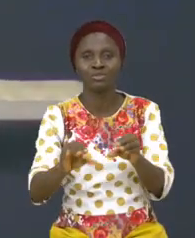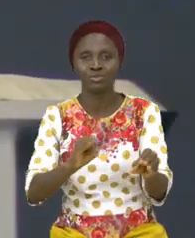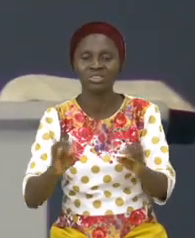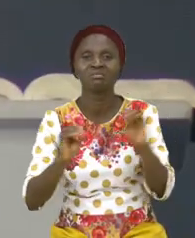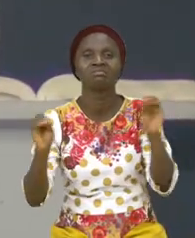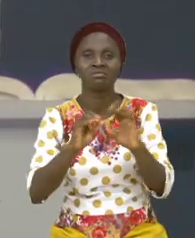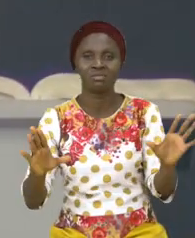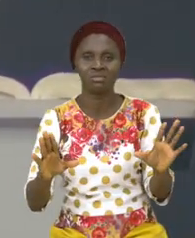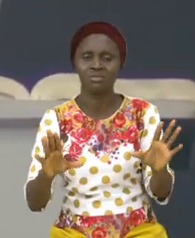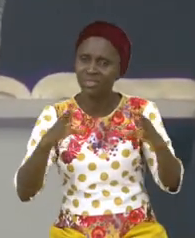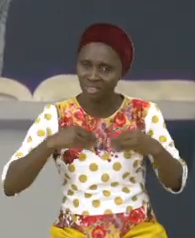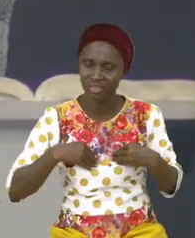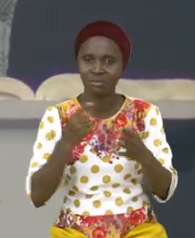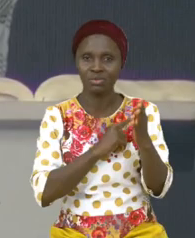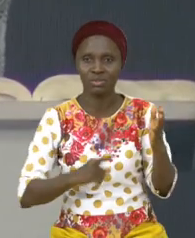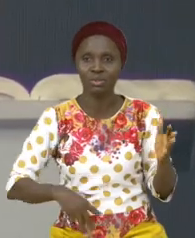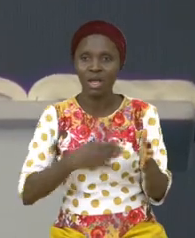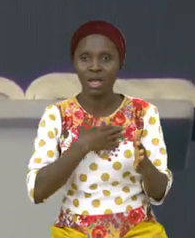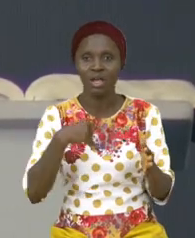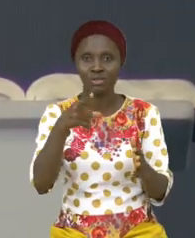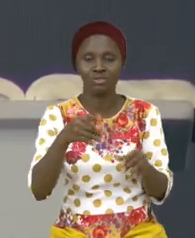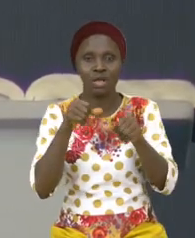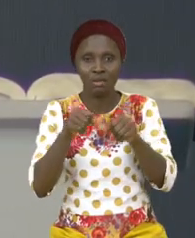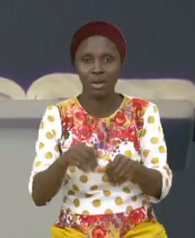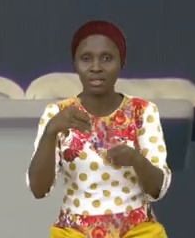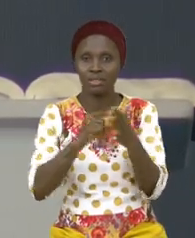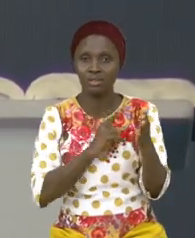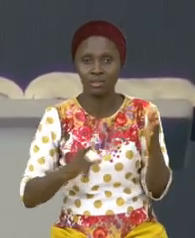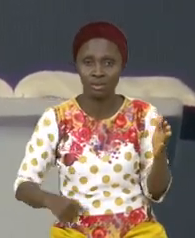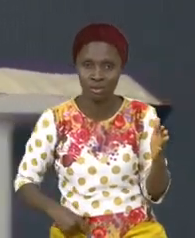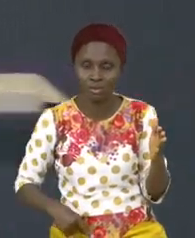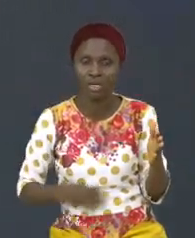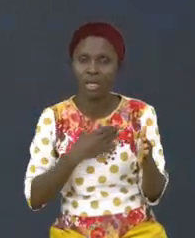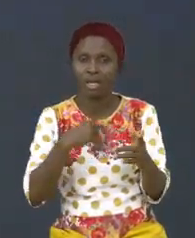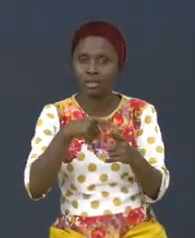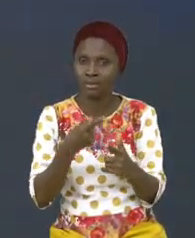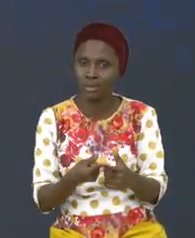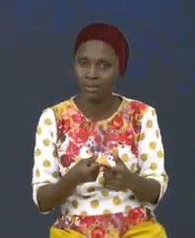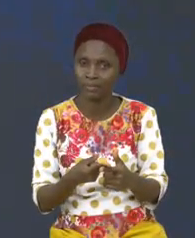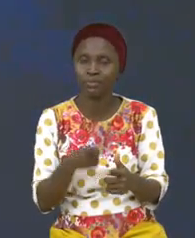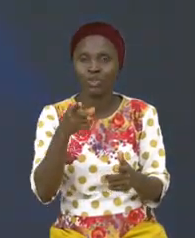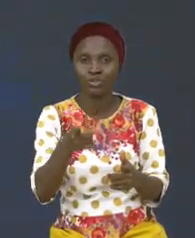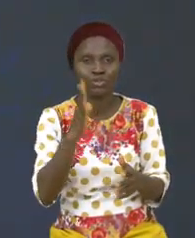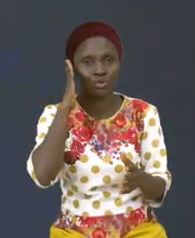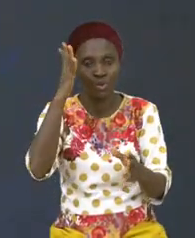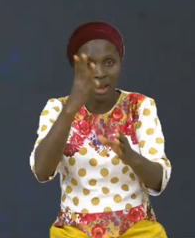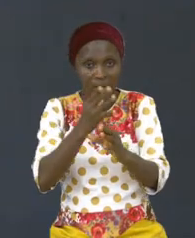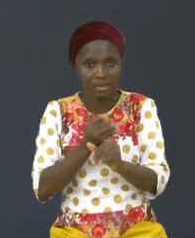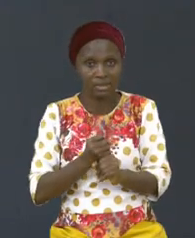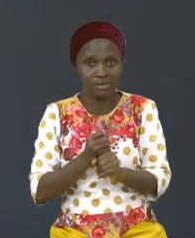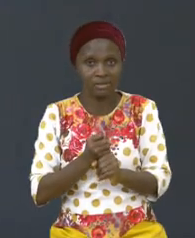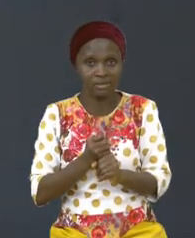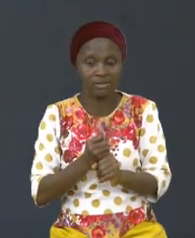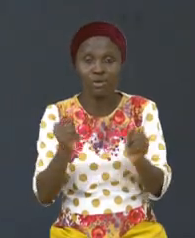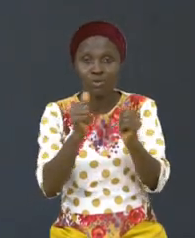accept the Lord, and you abide in the Lord. And then you will achieve what